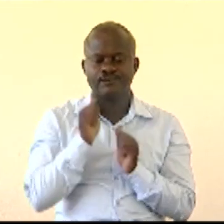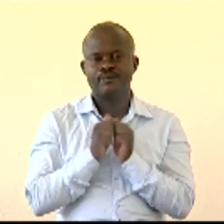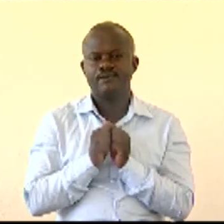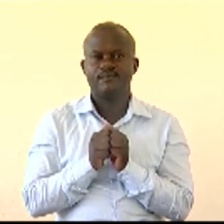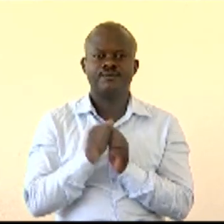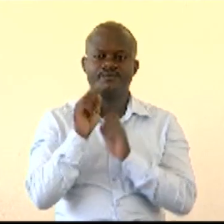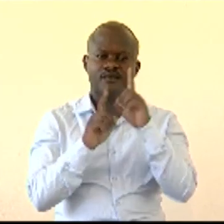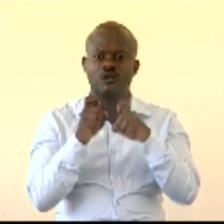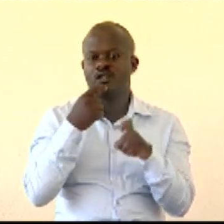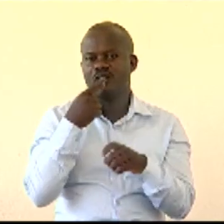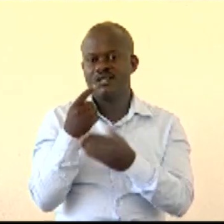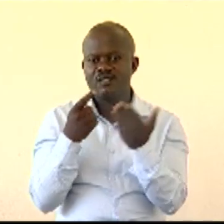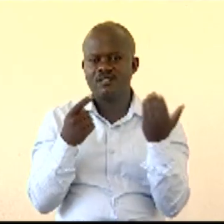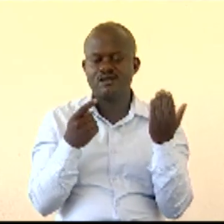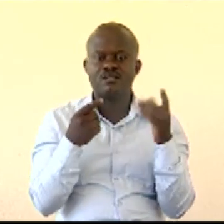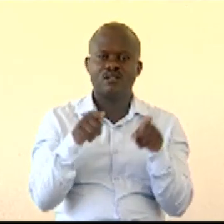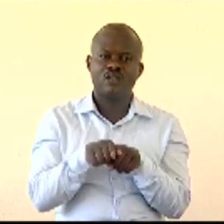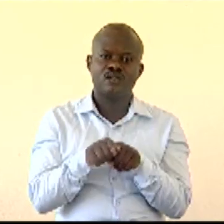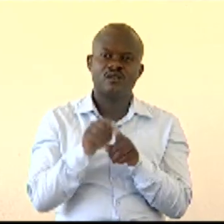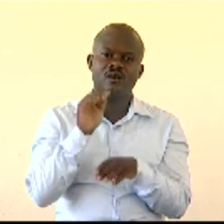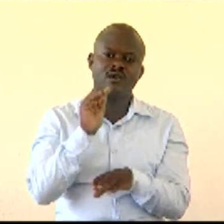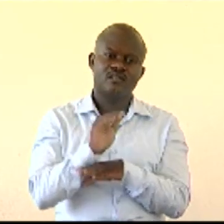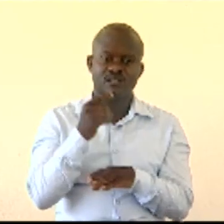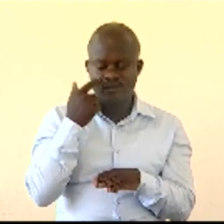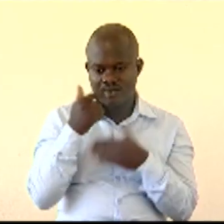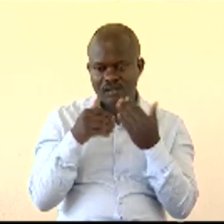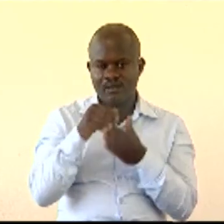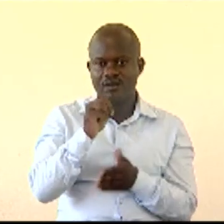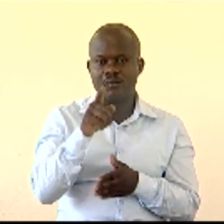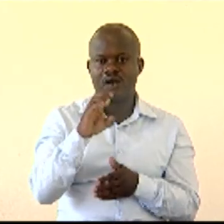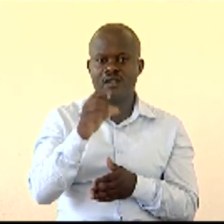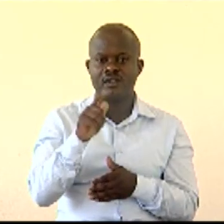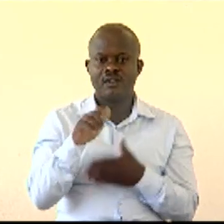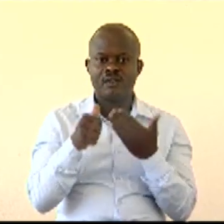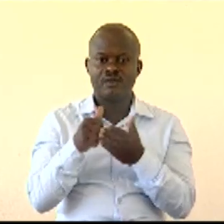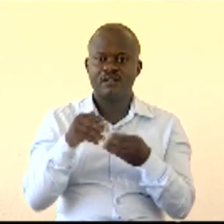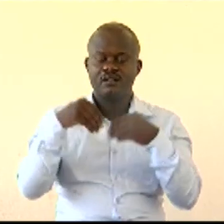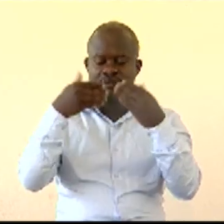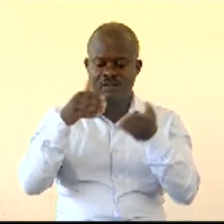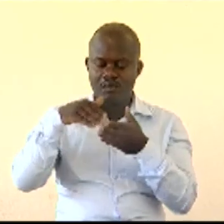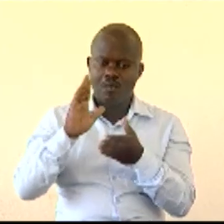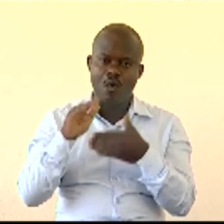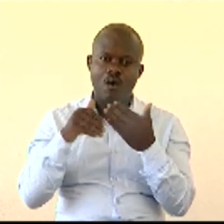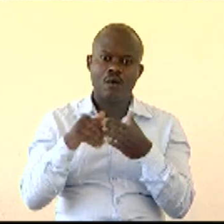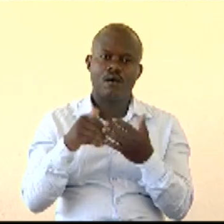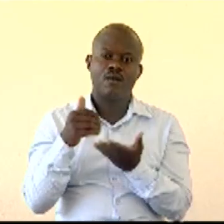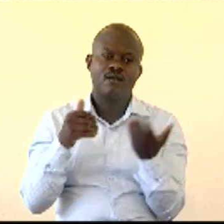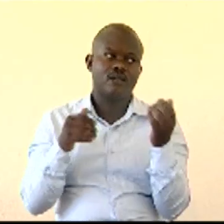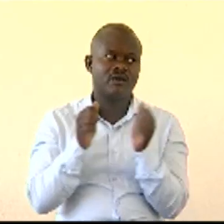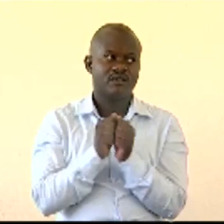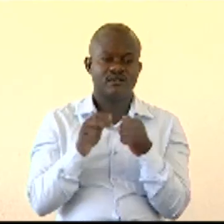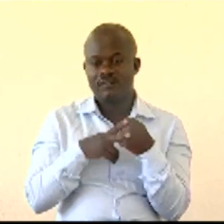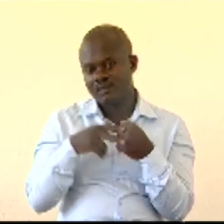The question is also asking to find the molecular formula given the molar mass to be 70 grams